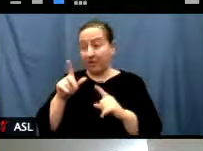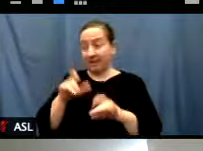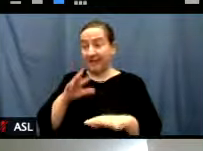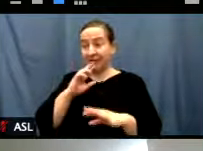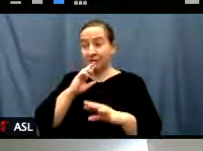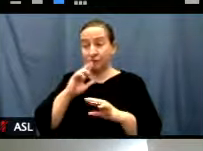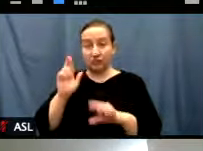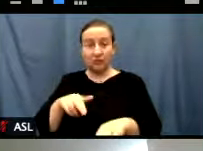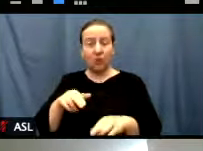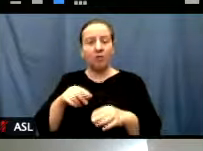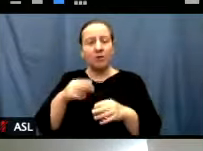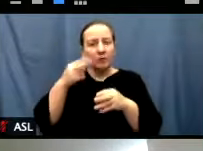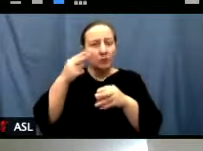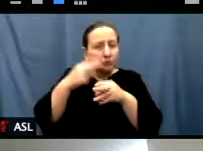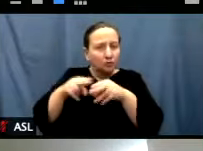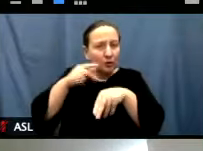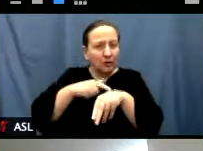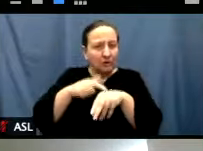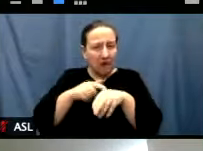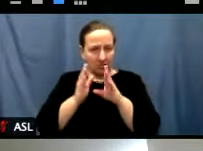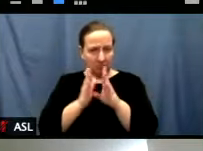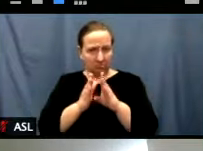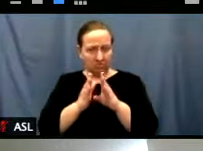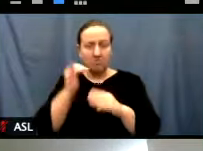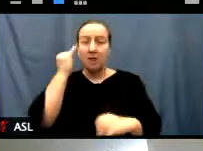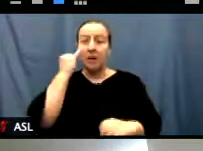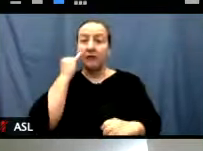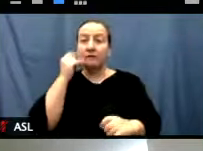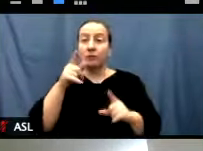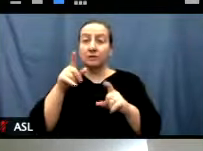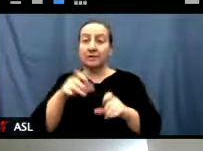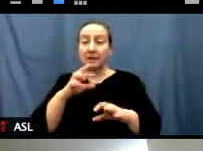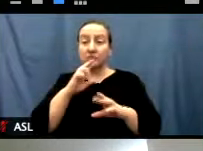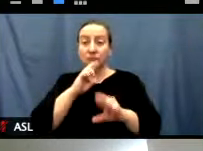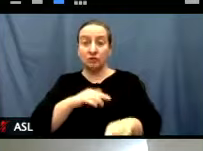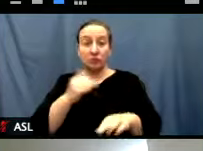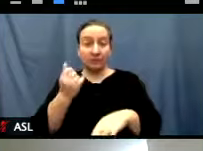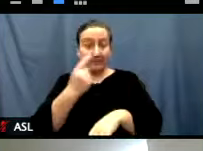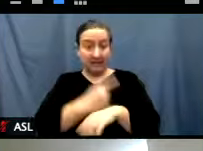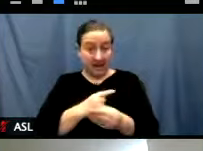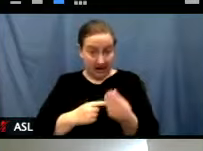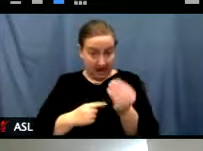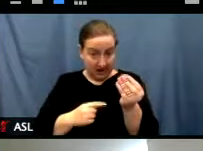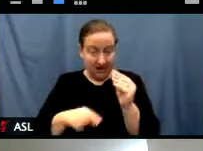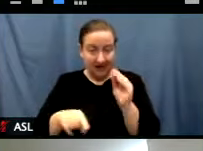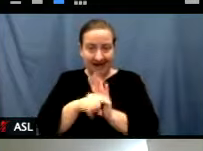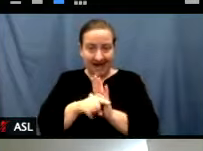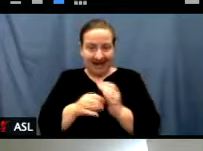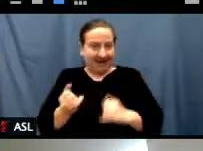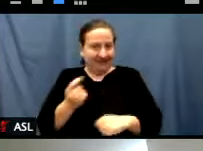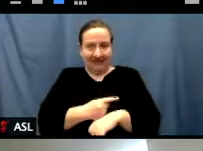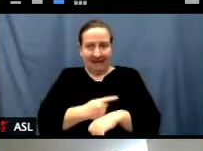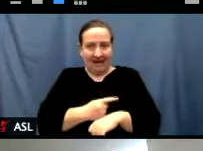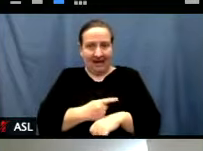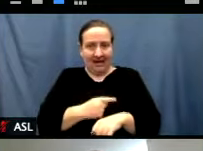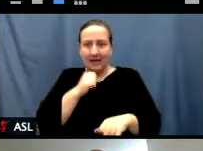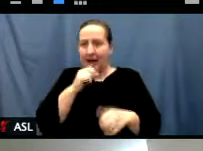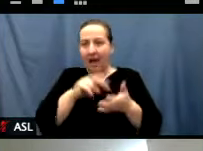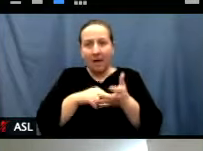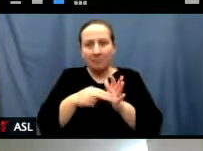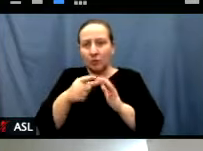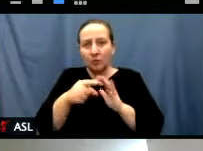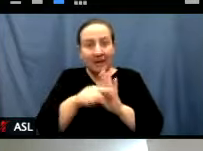just a snapshot. So if you have a test result done today, that means you are negative today. It does not mean that you are